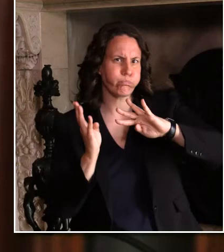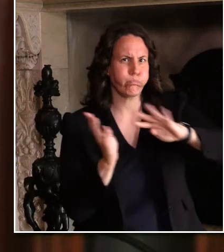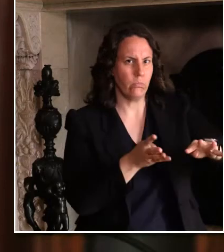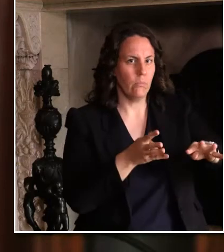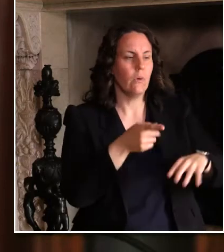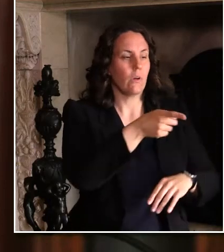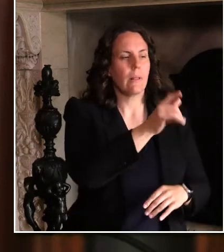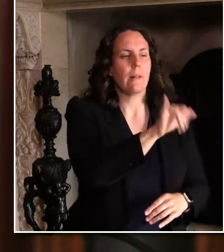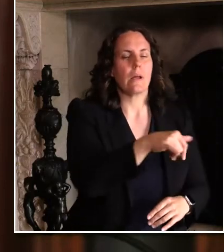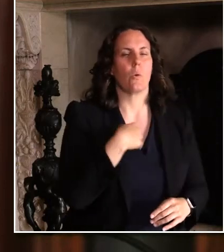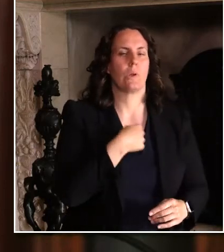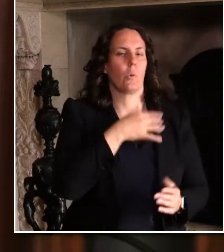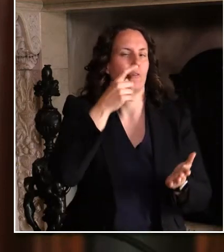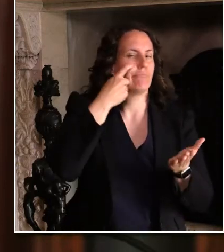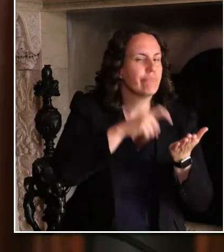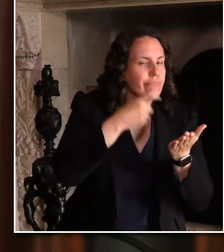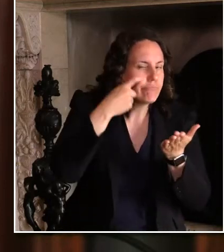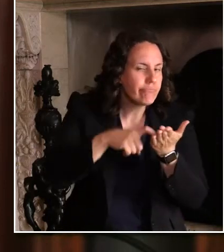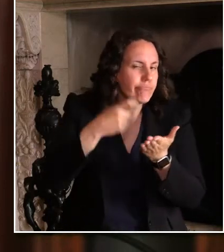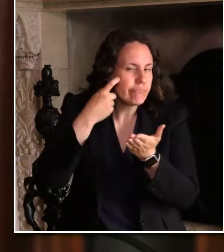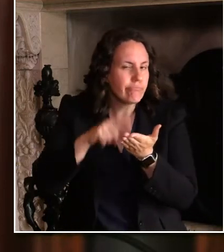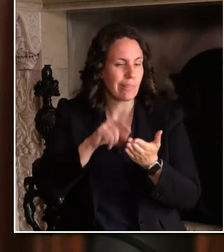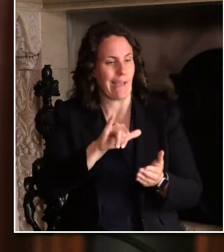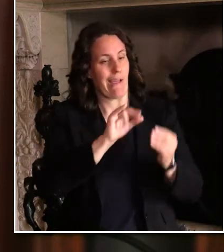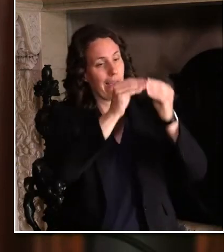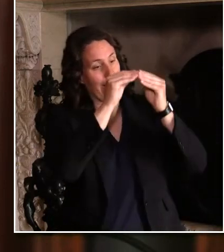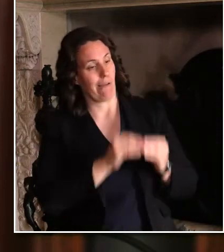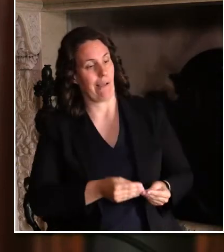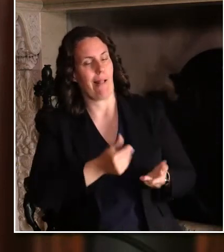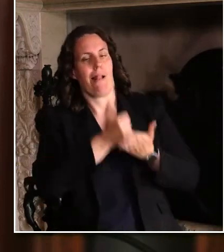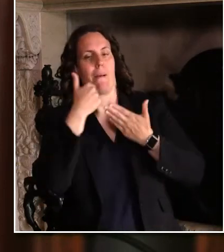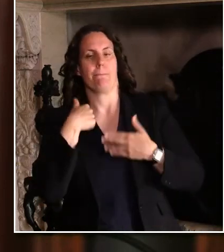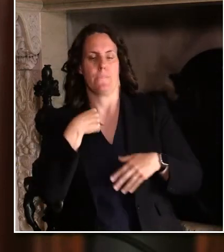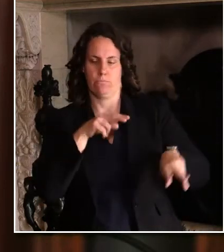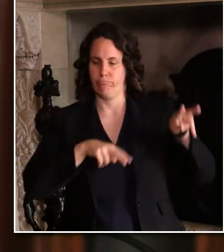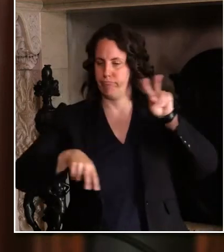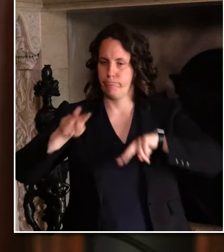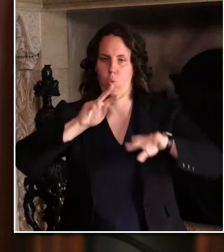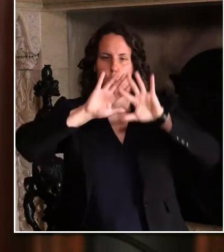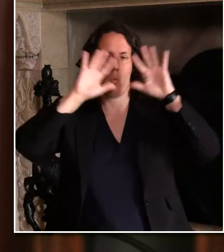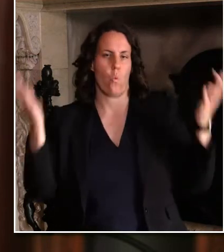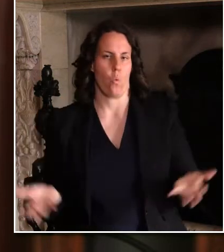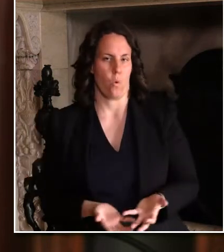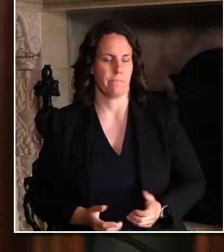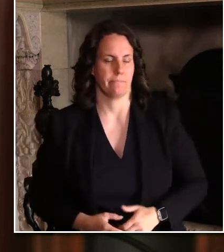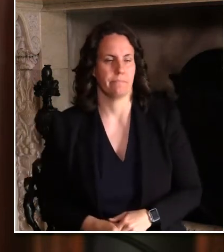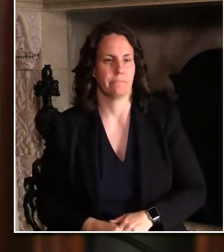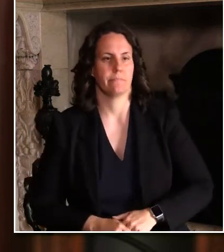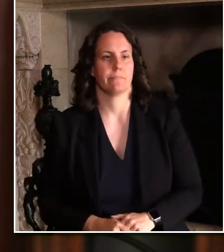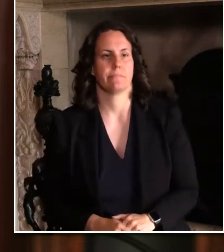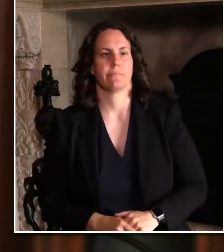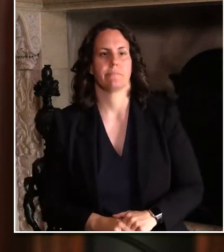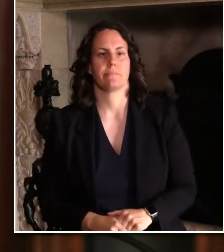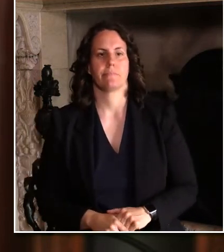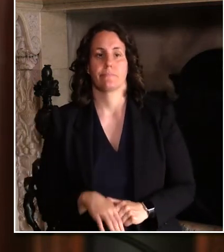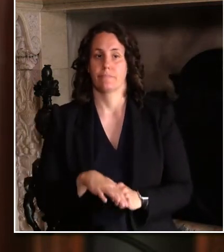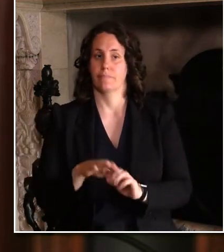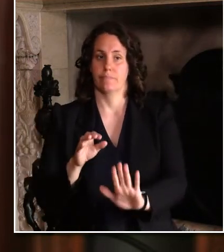certainly, it is why we have built and worked on the surge capacity, not only at the regional level